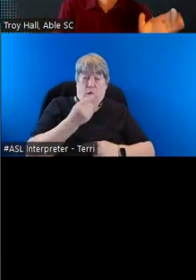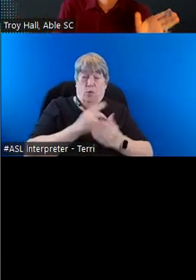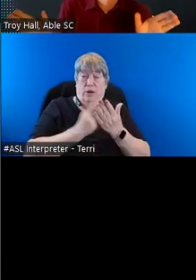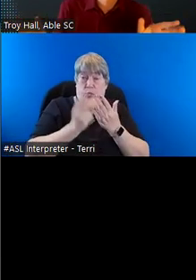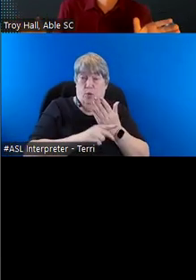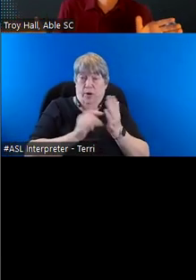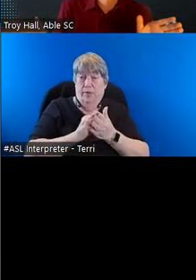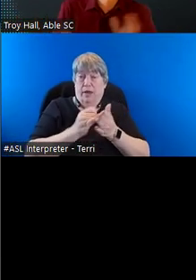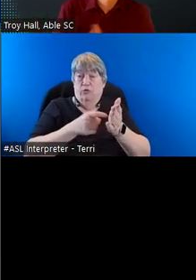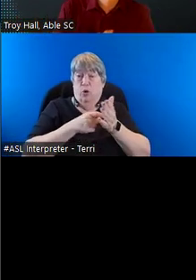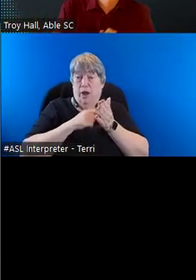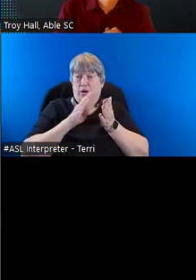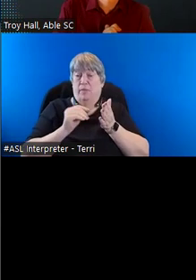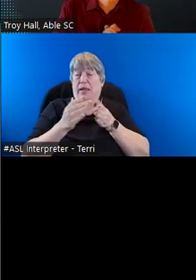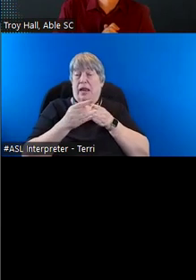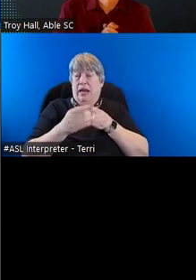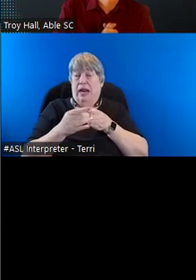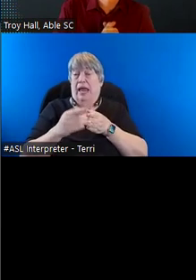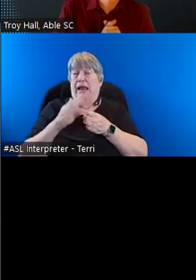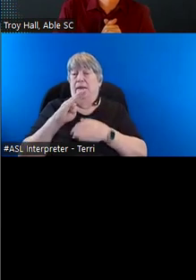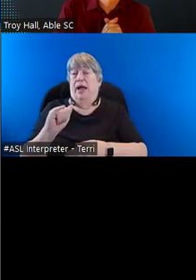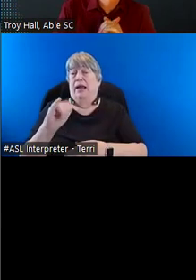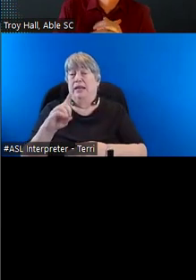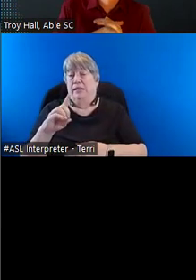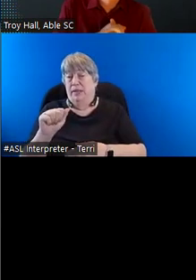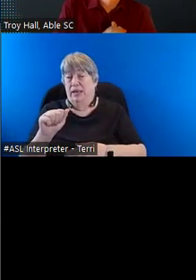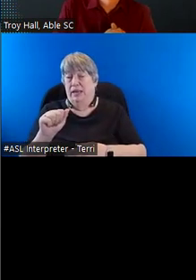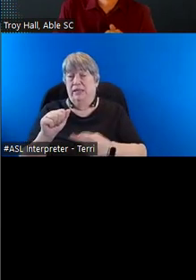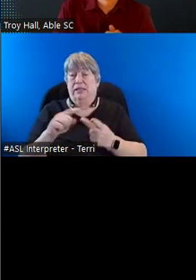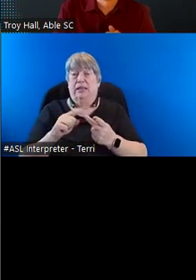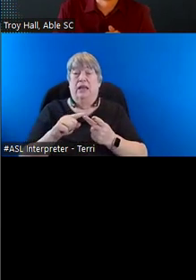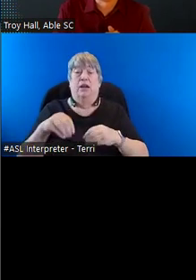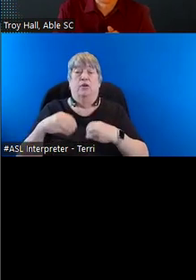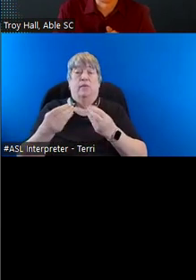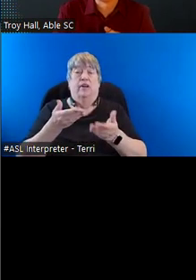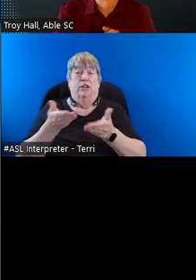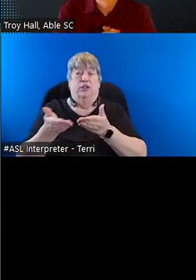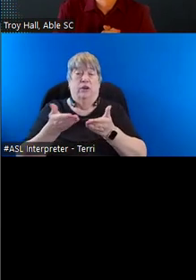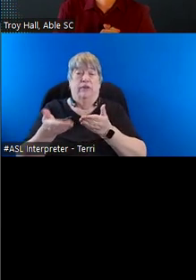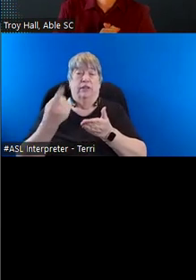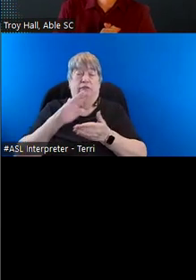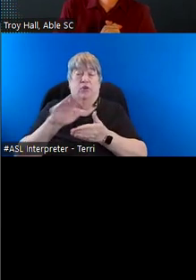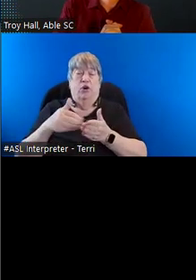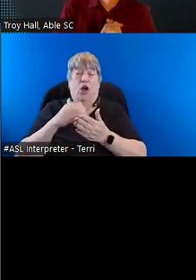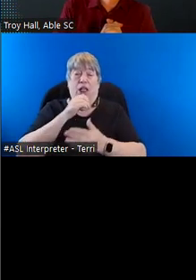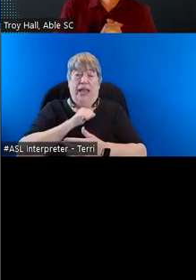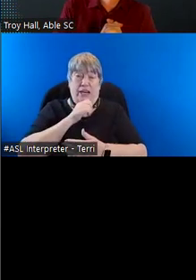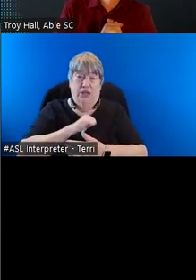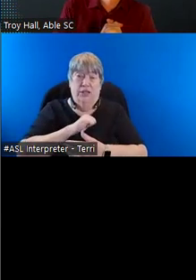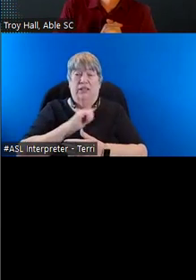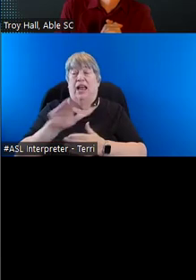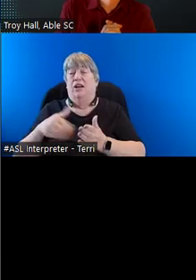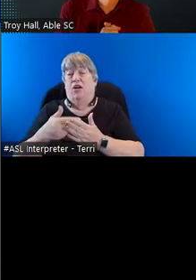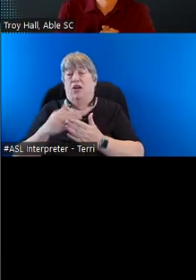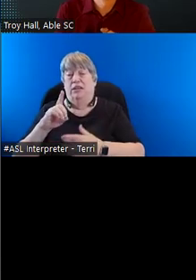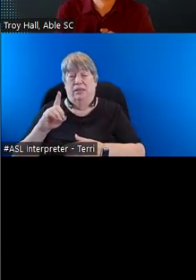be disability-led and to serve people of all agencies, of all ages and all disabilities,